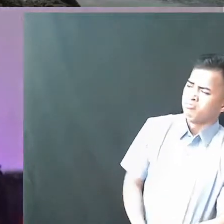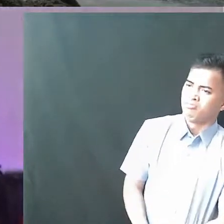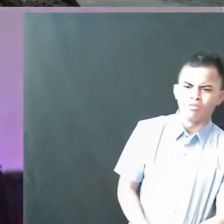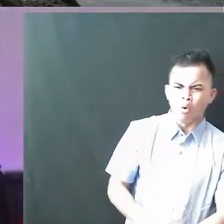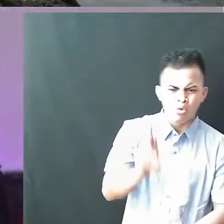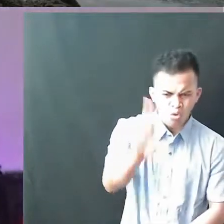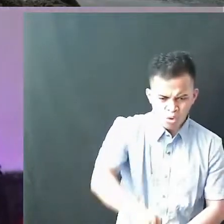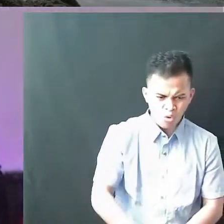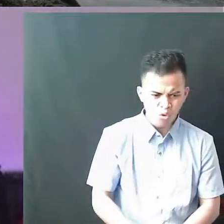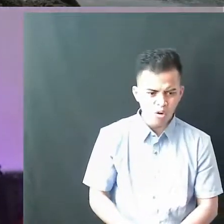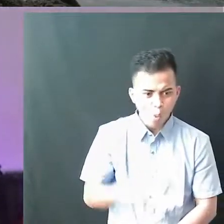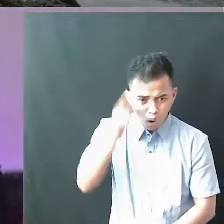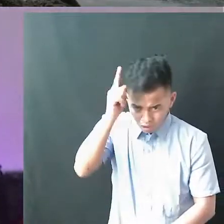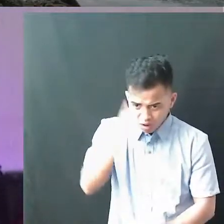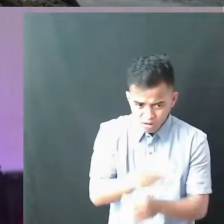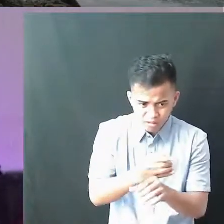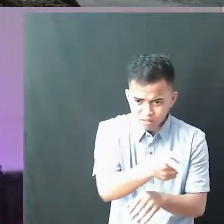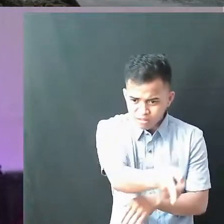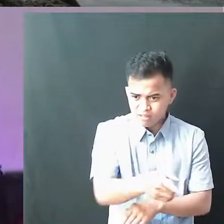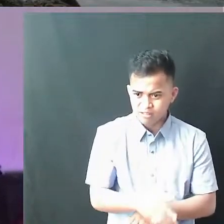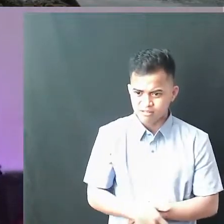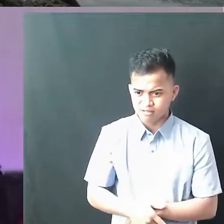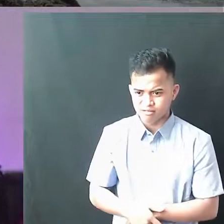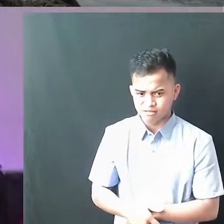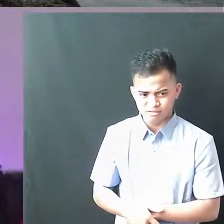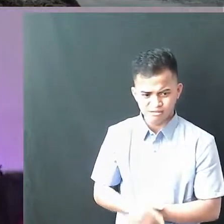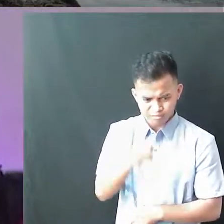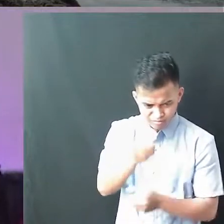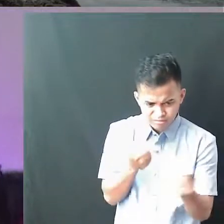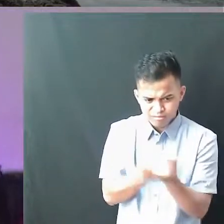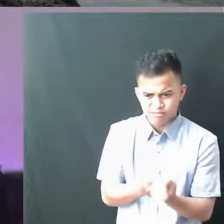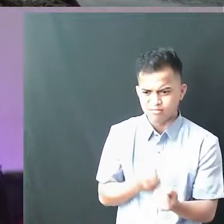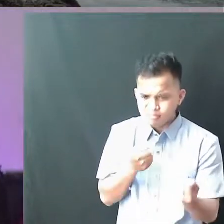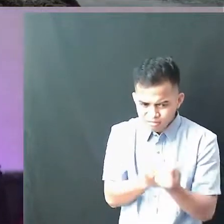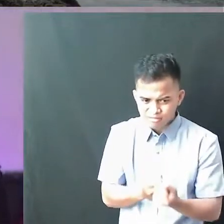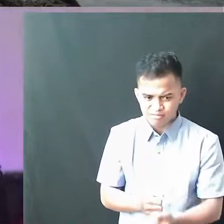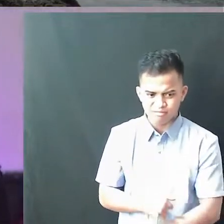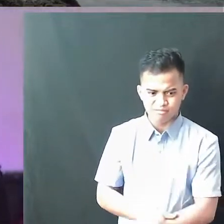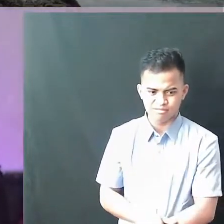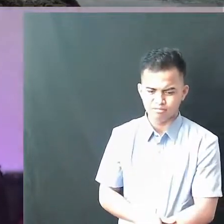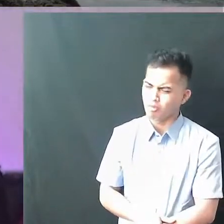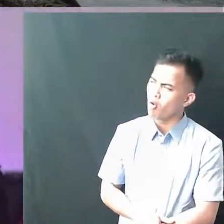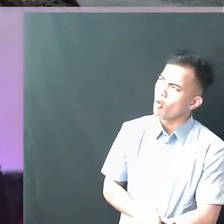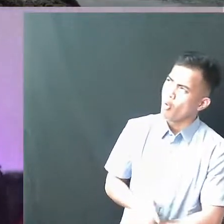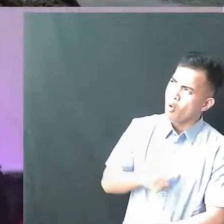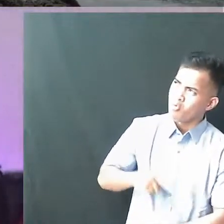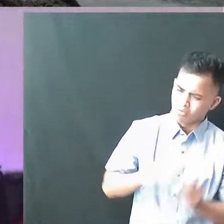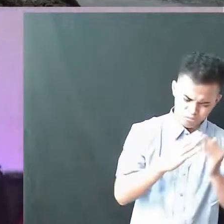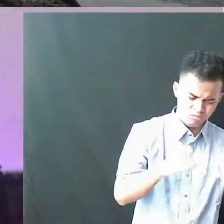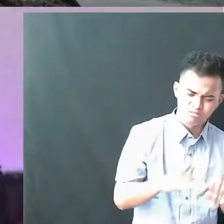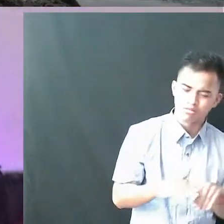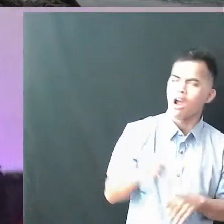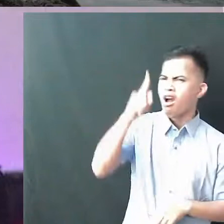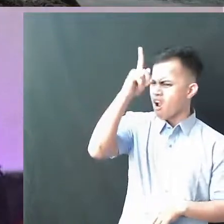Hold fast to that new inner man. Ephesians chapter 3. Ephesians